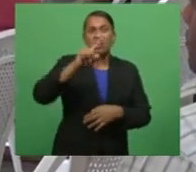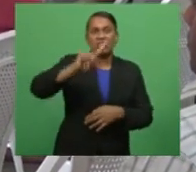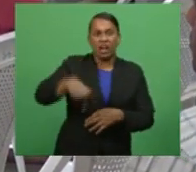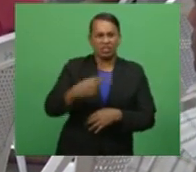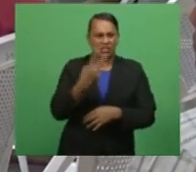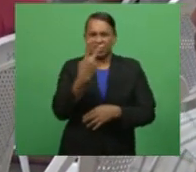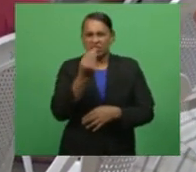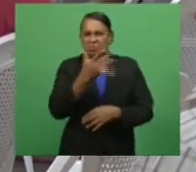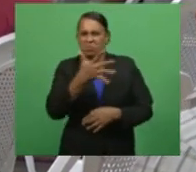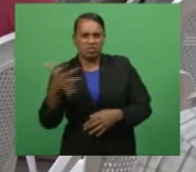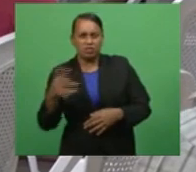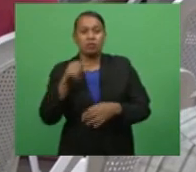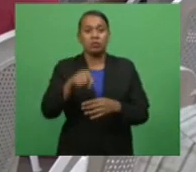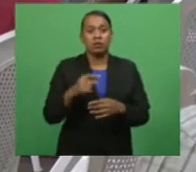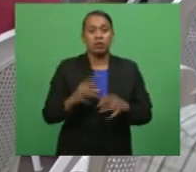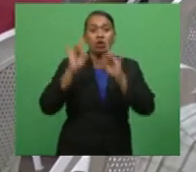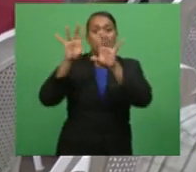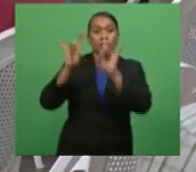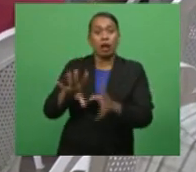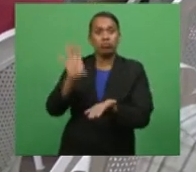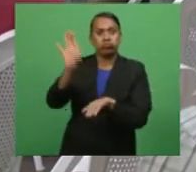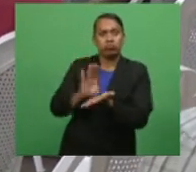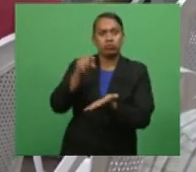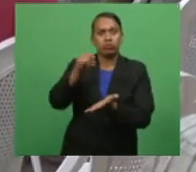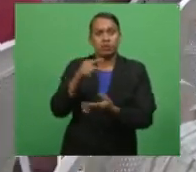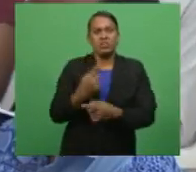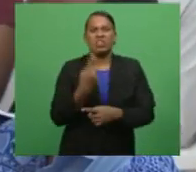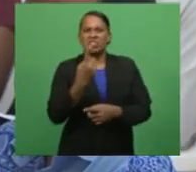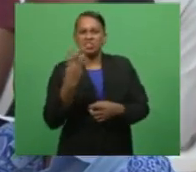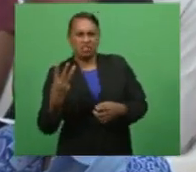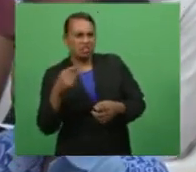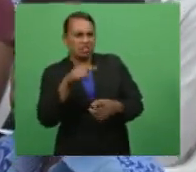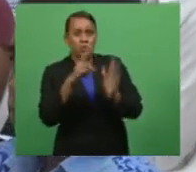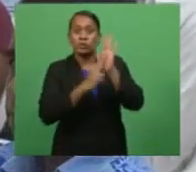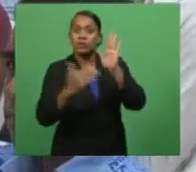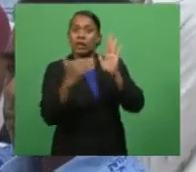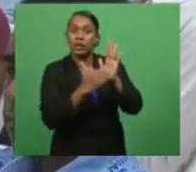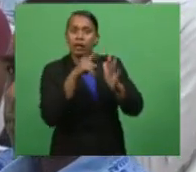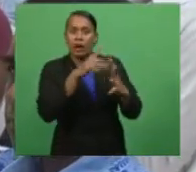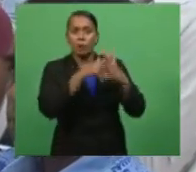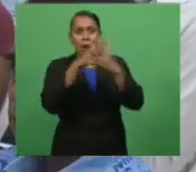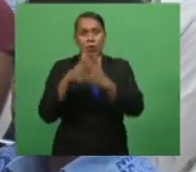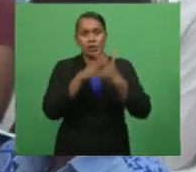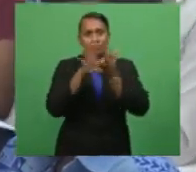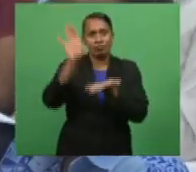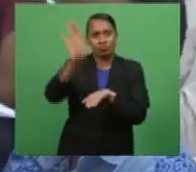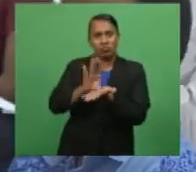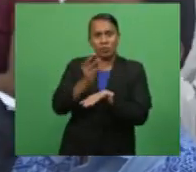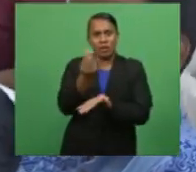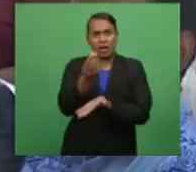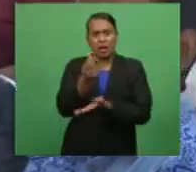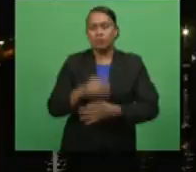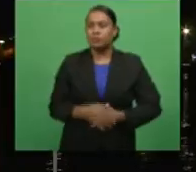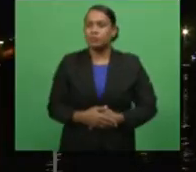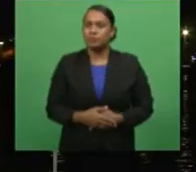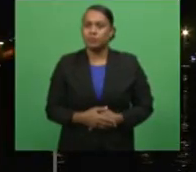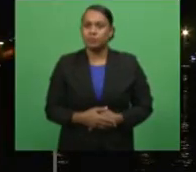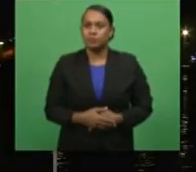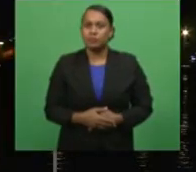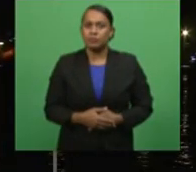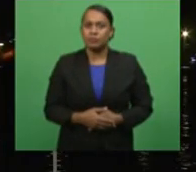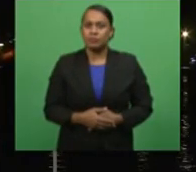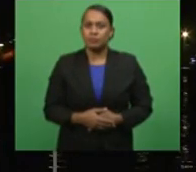Australia and 1/3 each from New Zealand and the United States. Edwin Nand, FBC News.